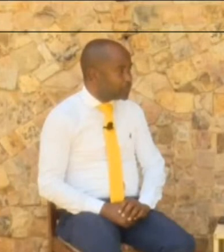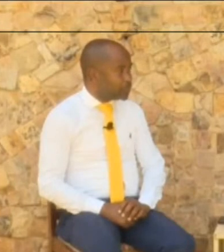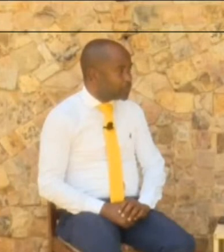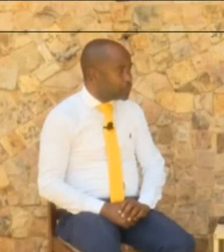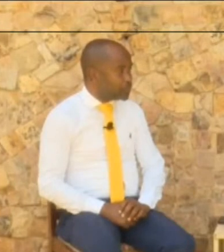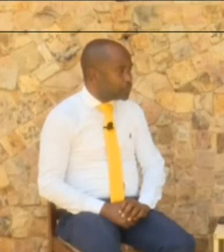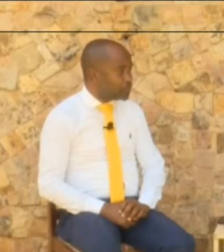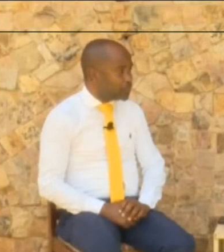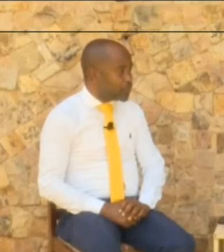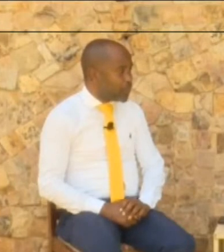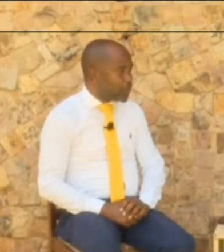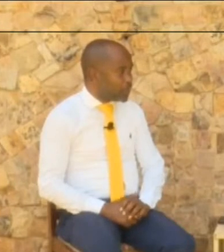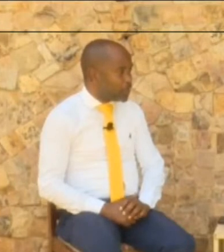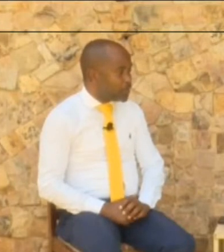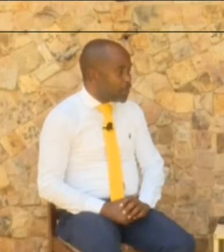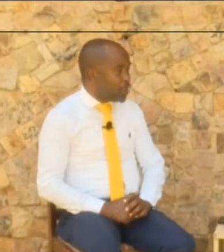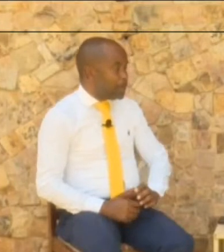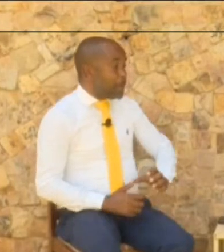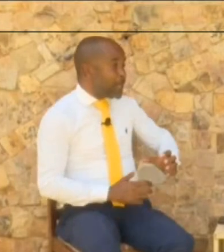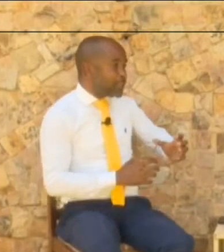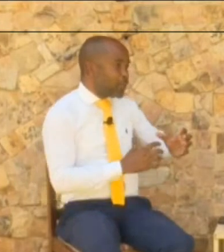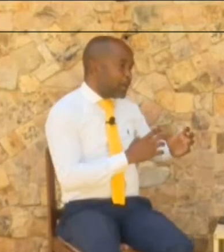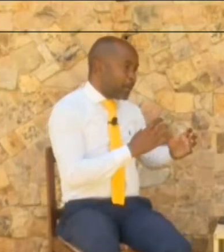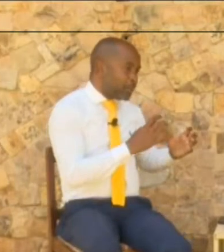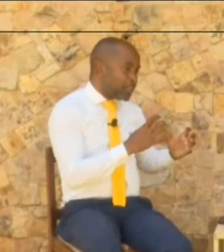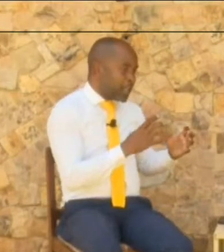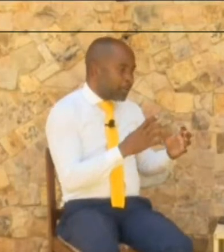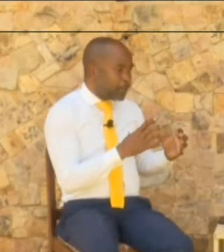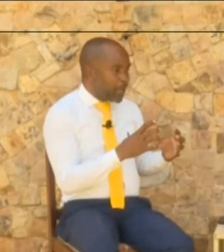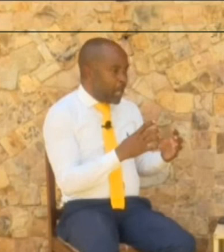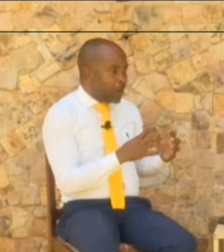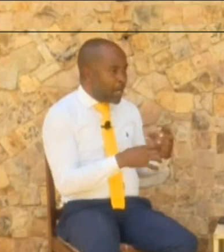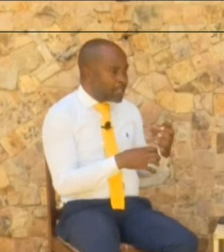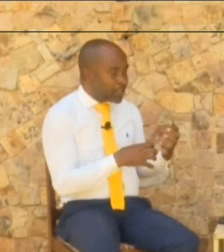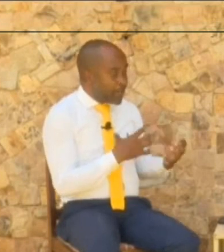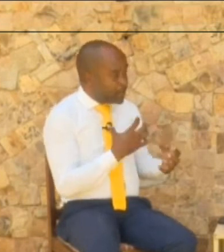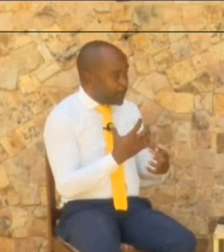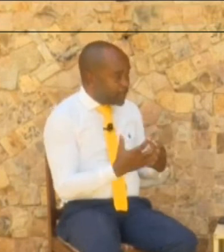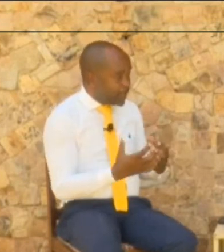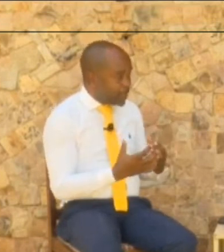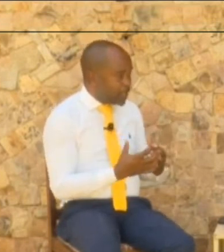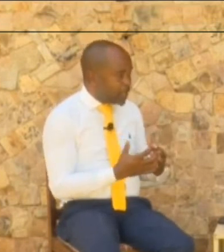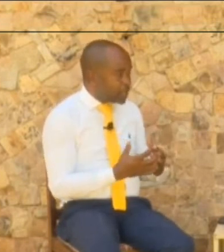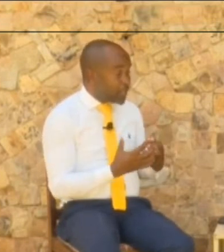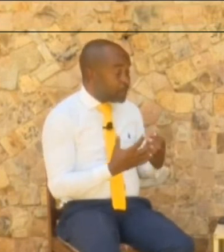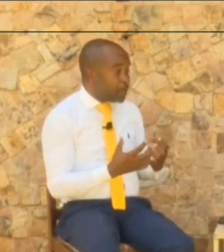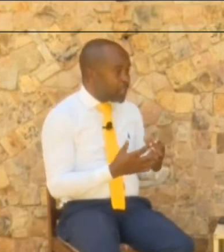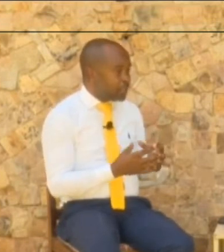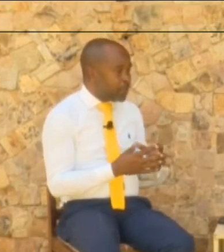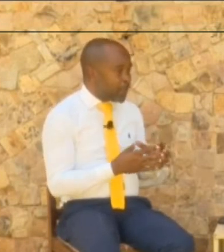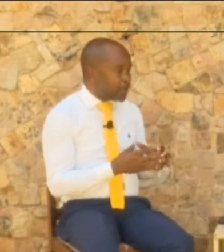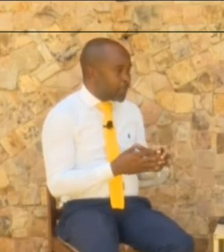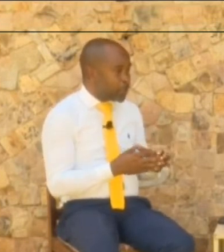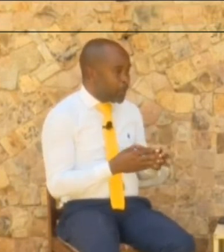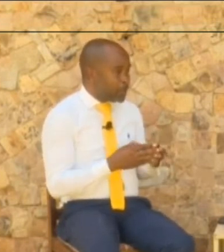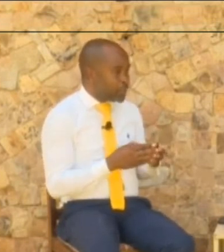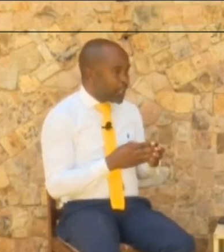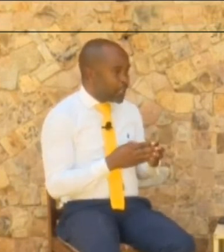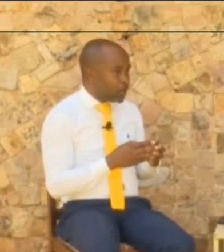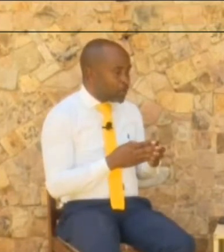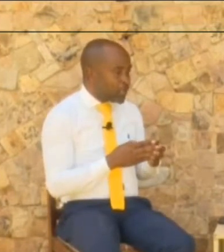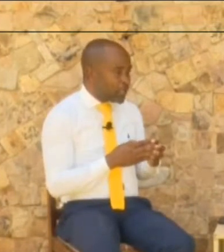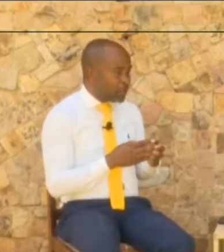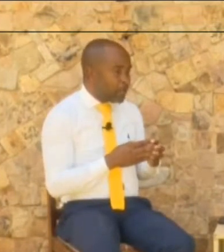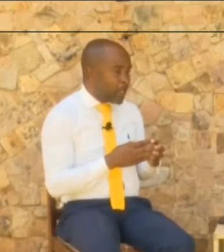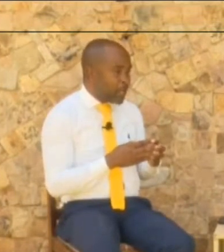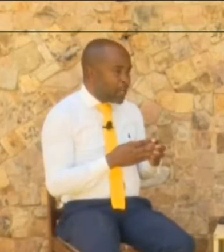I think ukumcoka kakhulu ukuthi sibambisane kule party. Maybe let's talk about how artists make money, Larry. It is very important for Maswati to appreciate